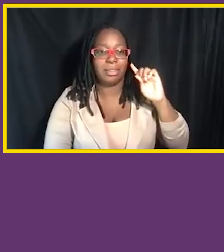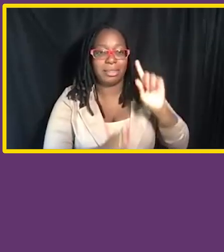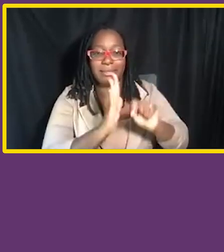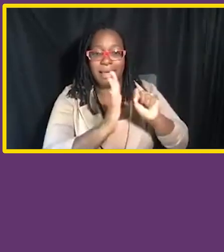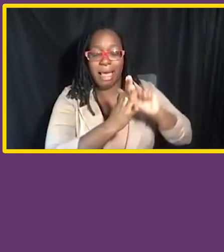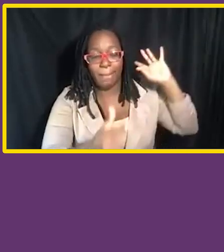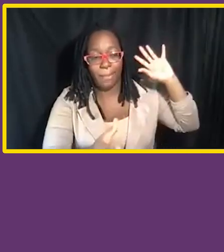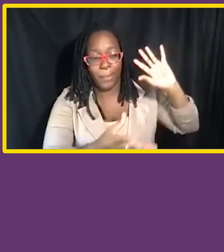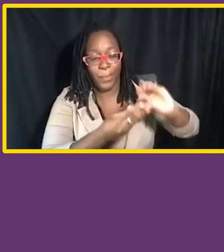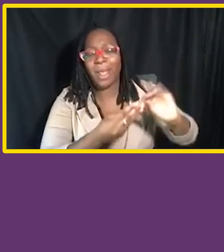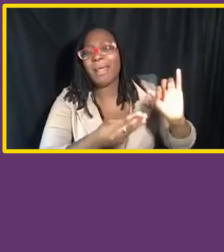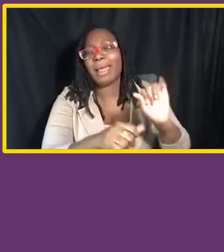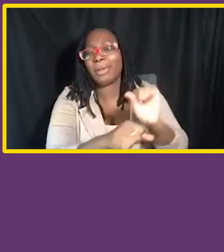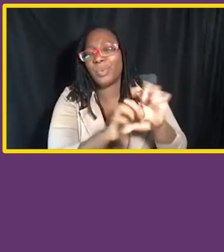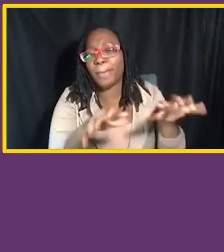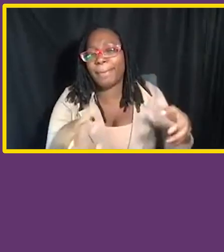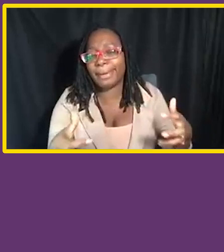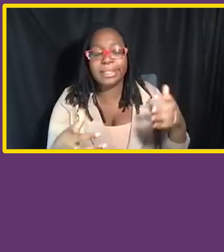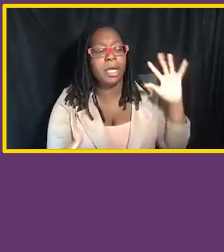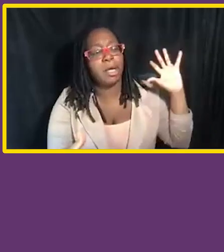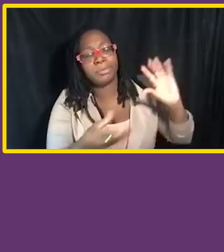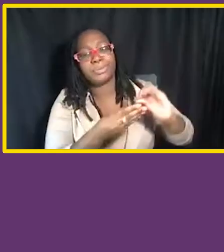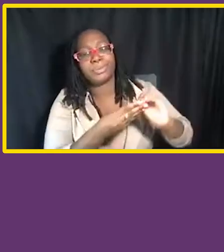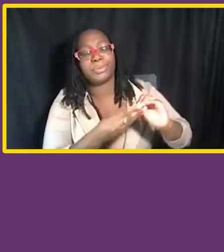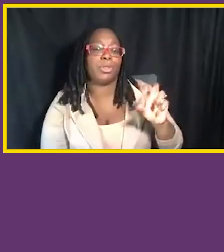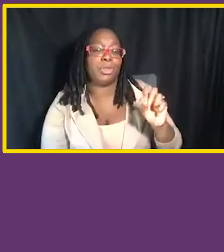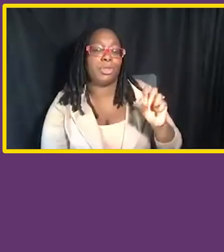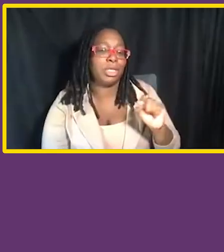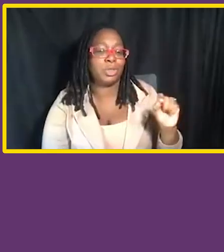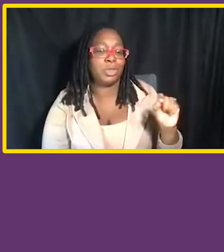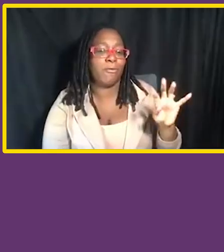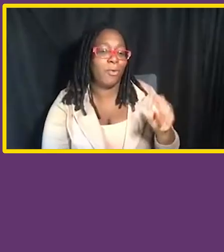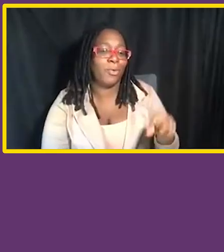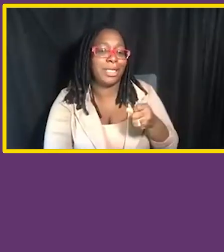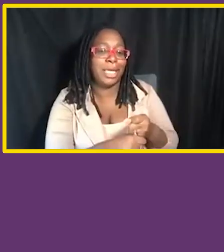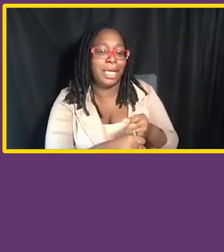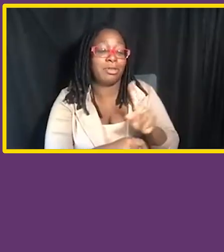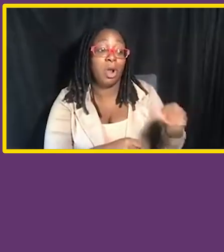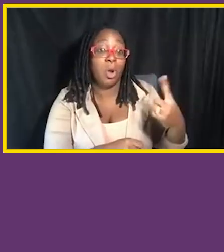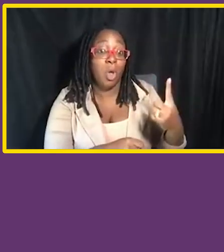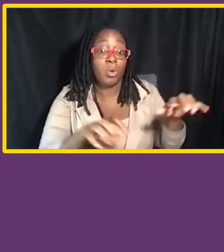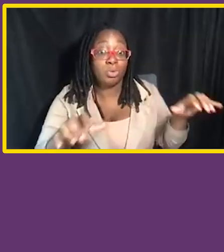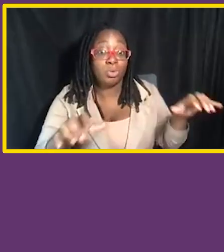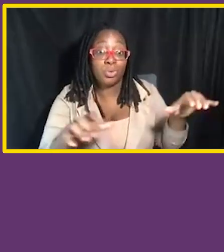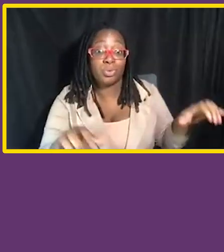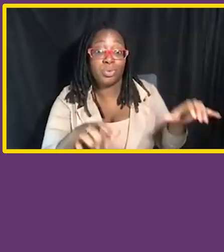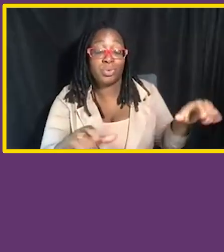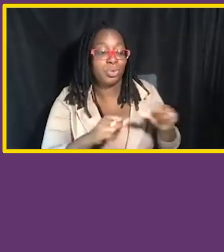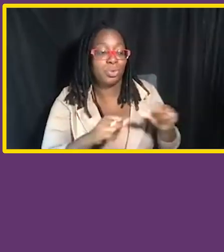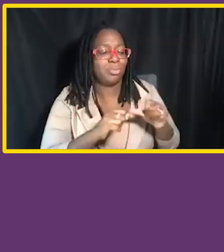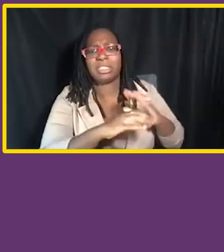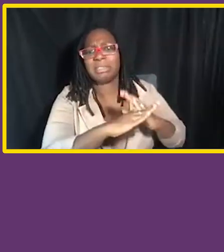like 30, 40 years, where you're having to do that by yourself constantly and having to defend yourself constantly or protect